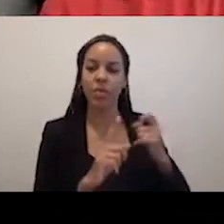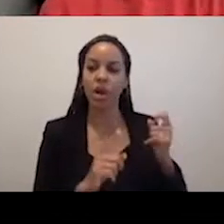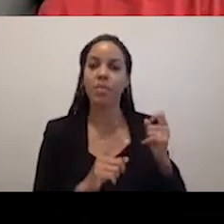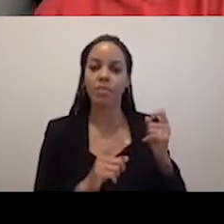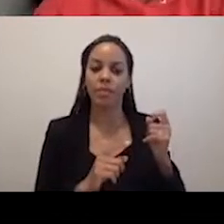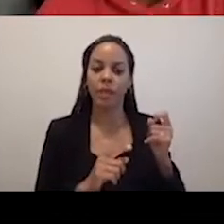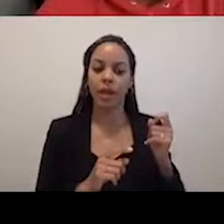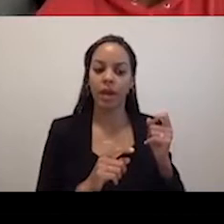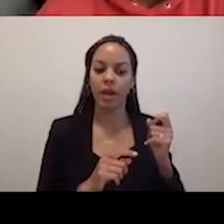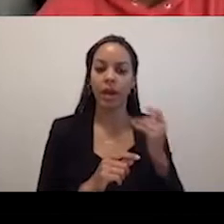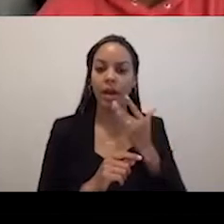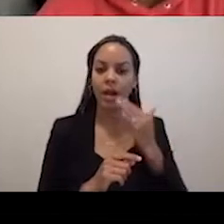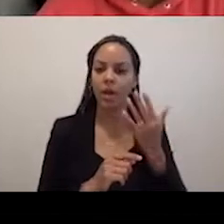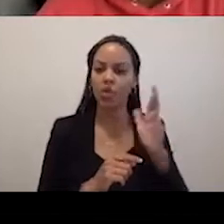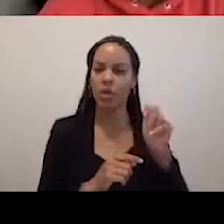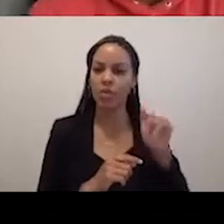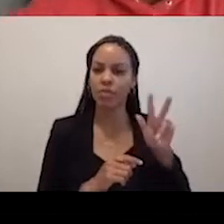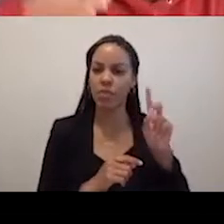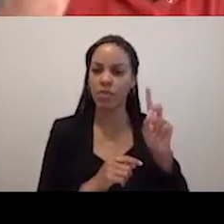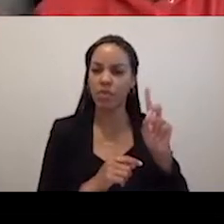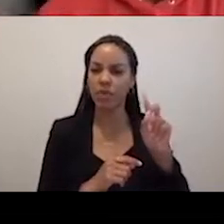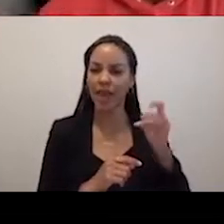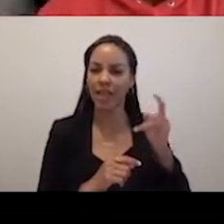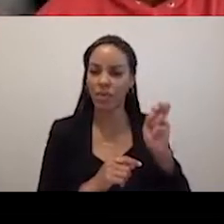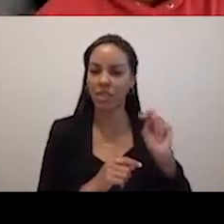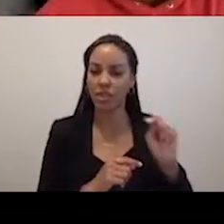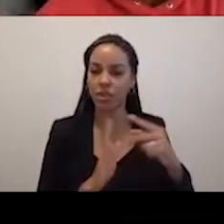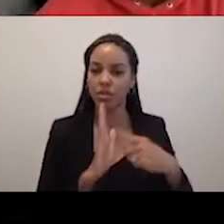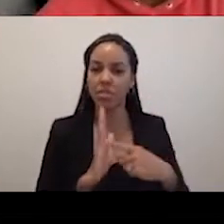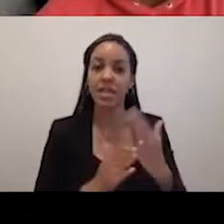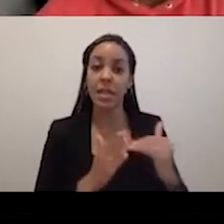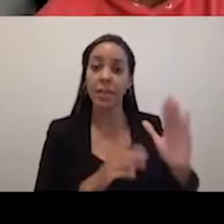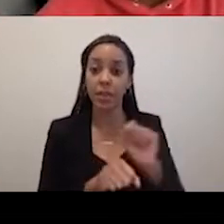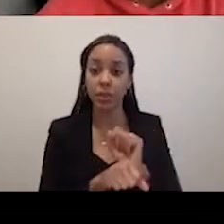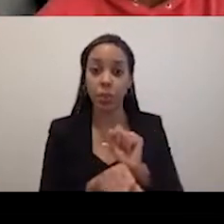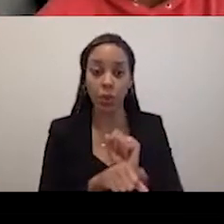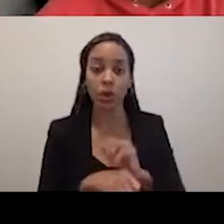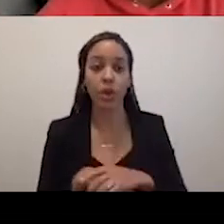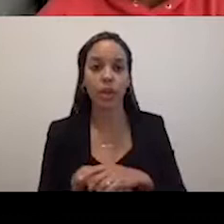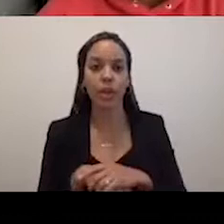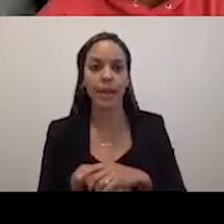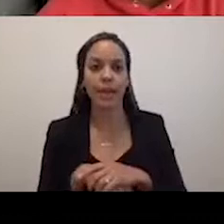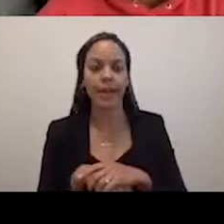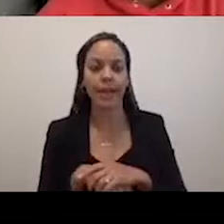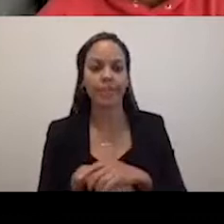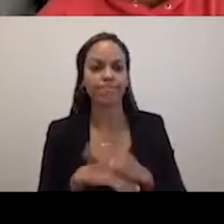part of some of work that he did around